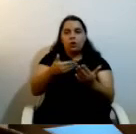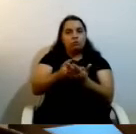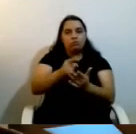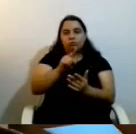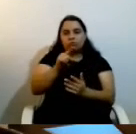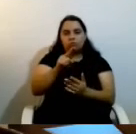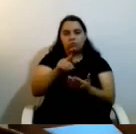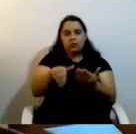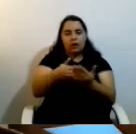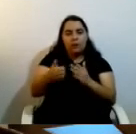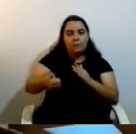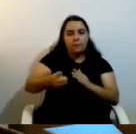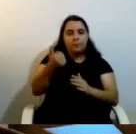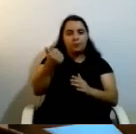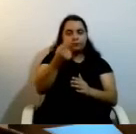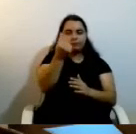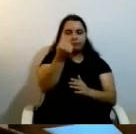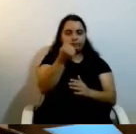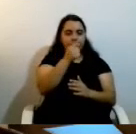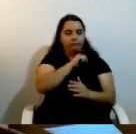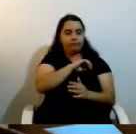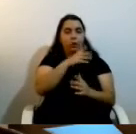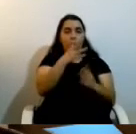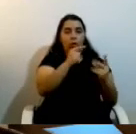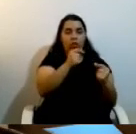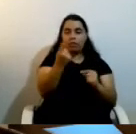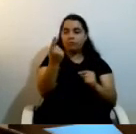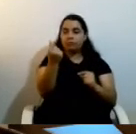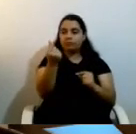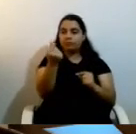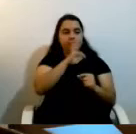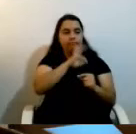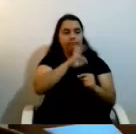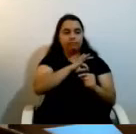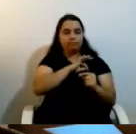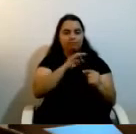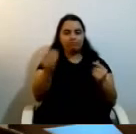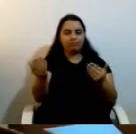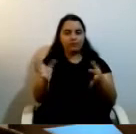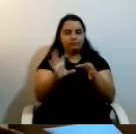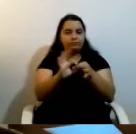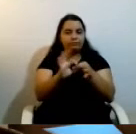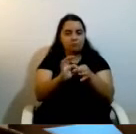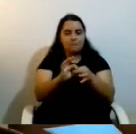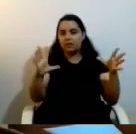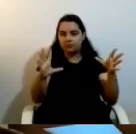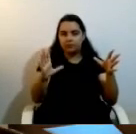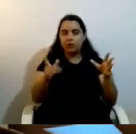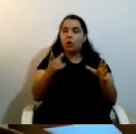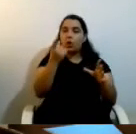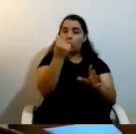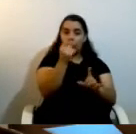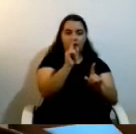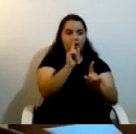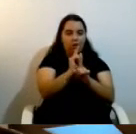With the same money, a much better system could have been designed. A solution that